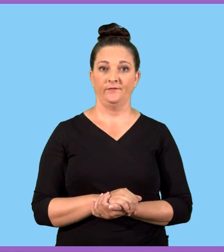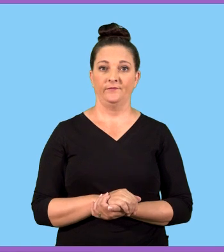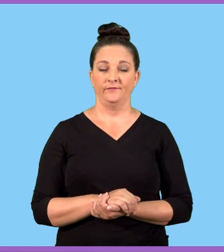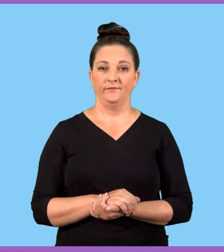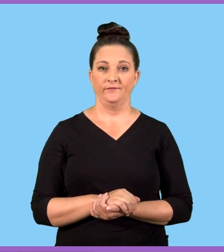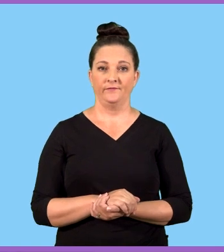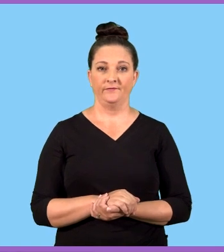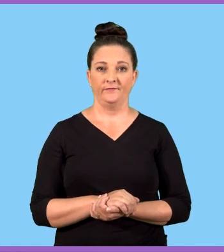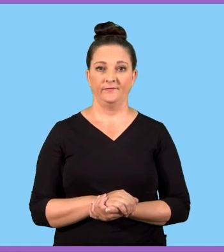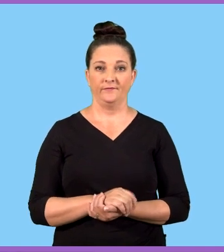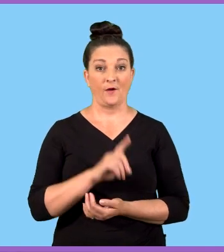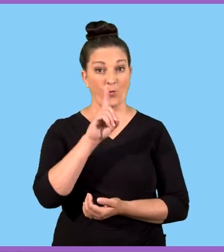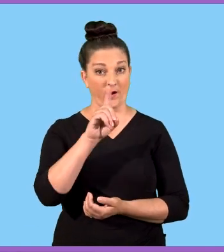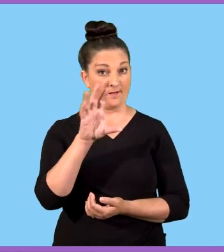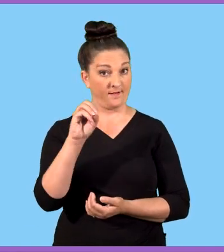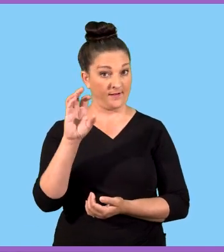75,